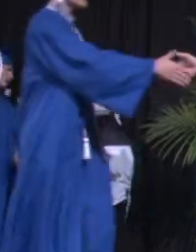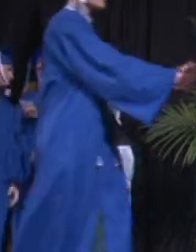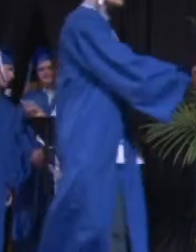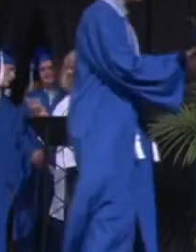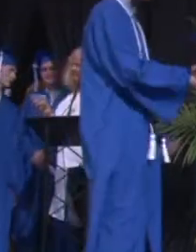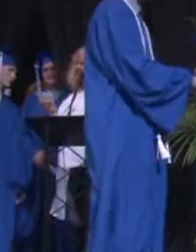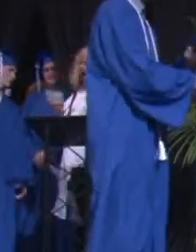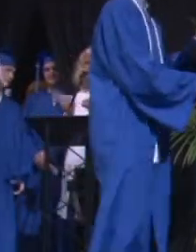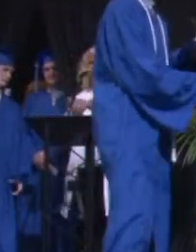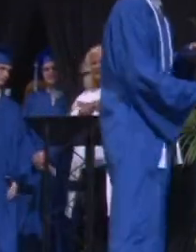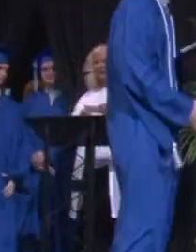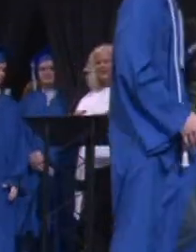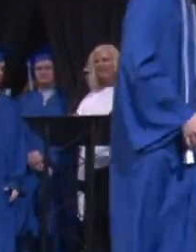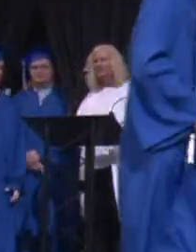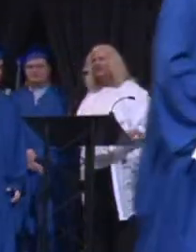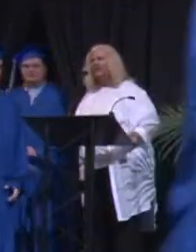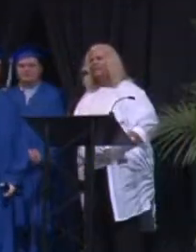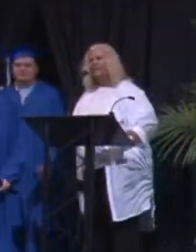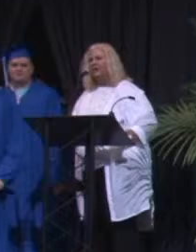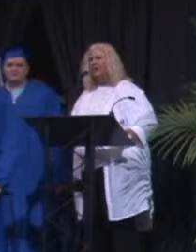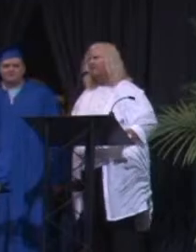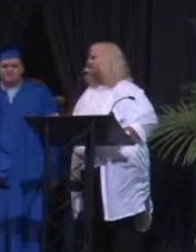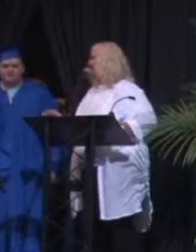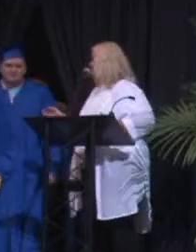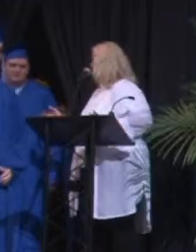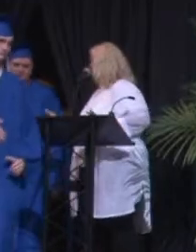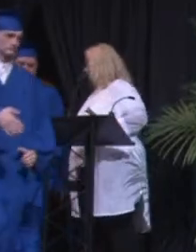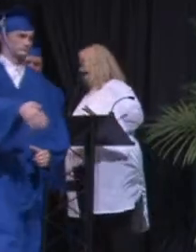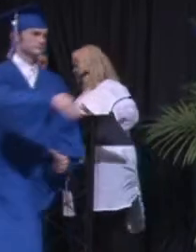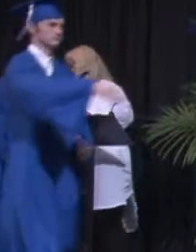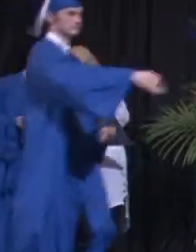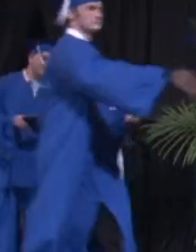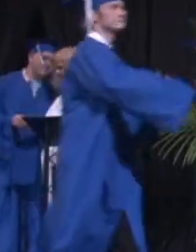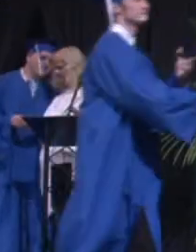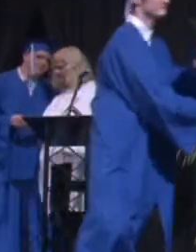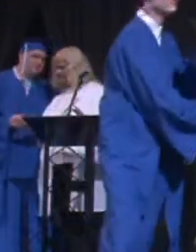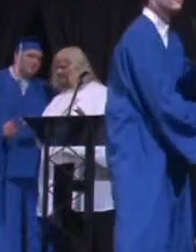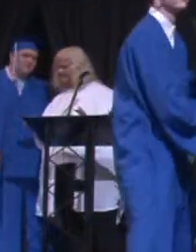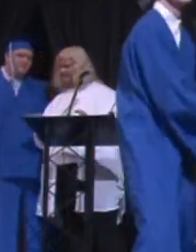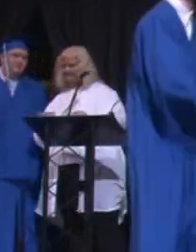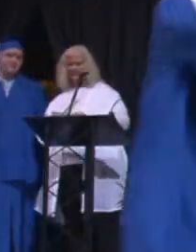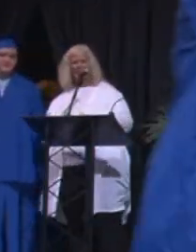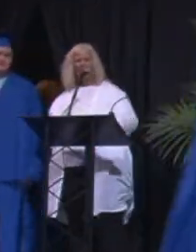Lucas Schallenberger. Lucas Schallenberger.